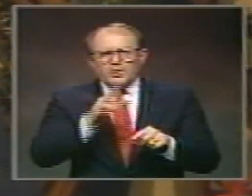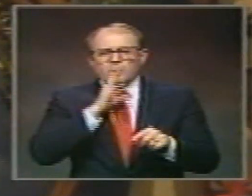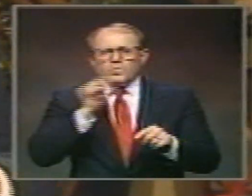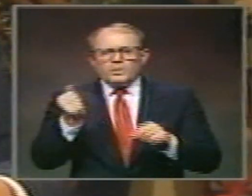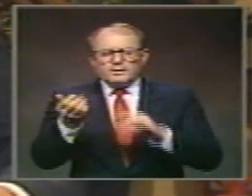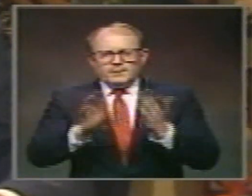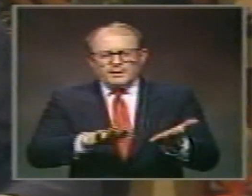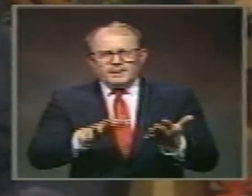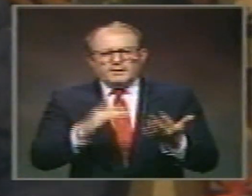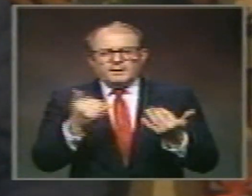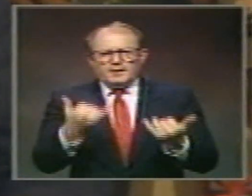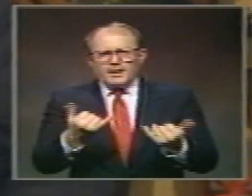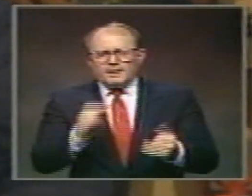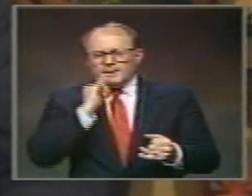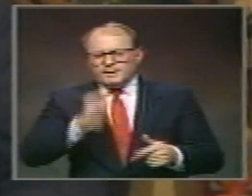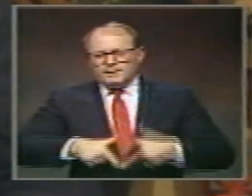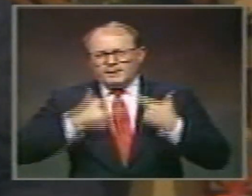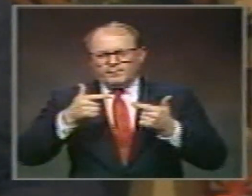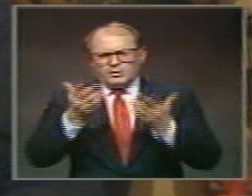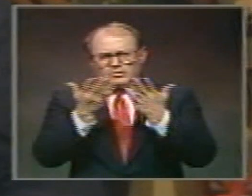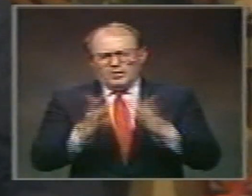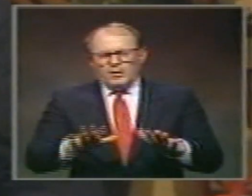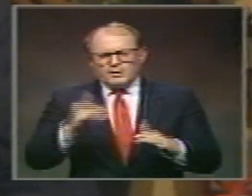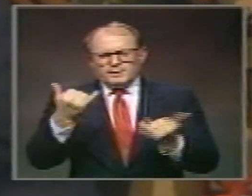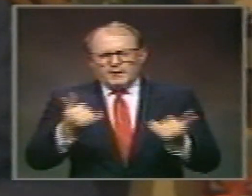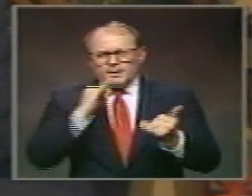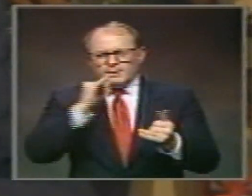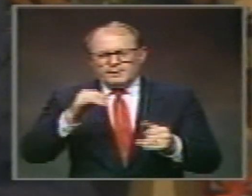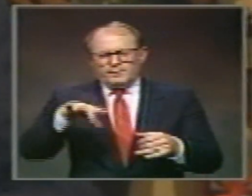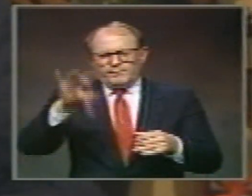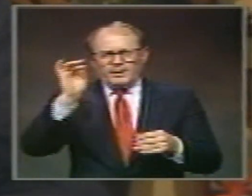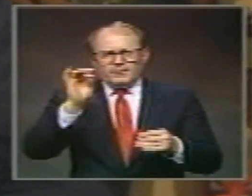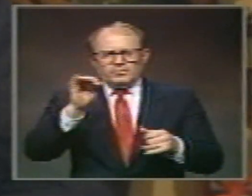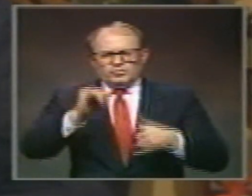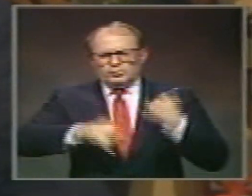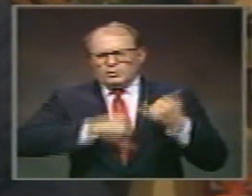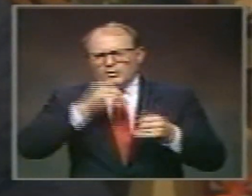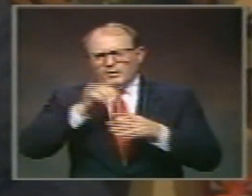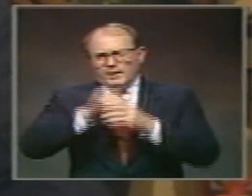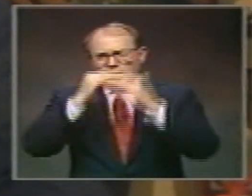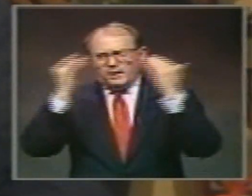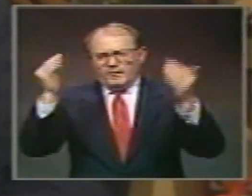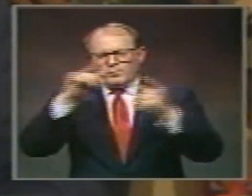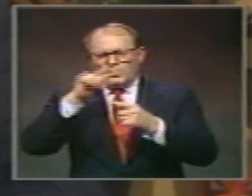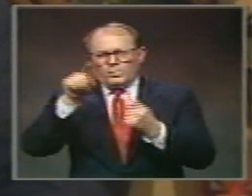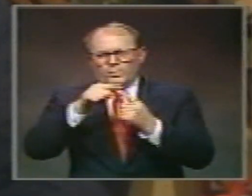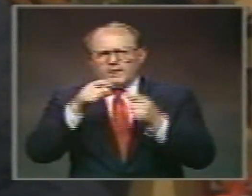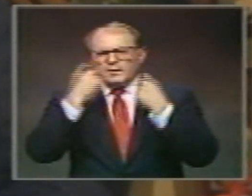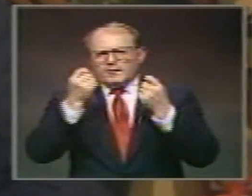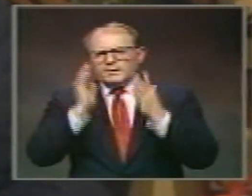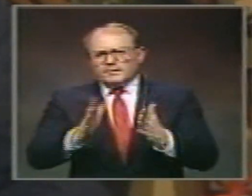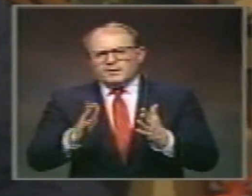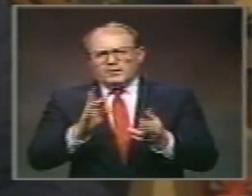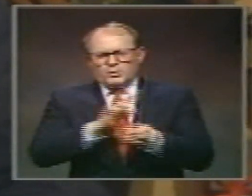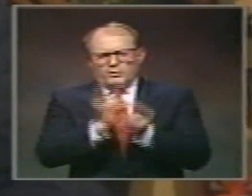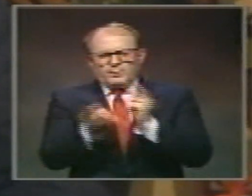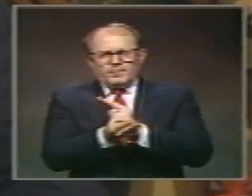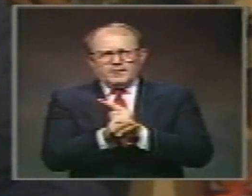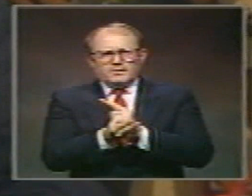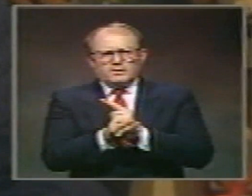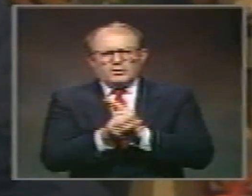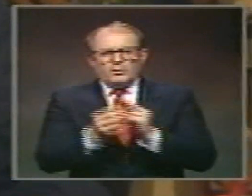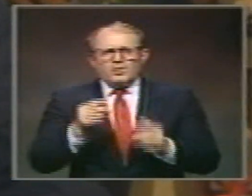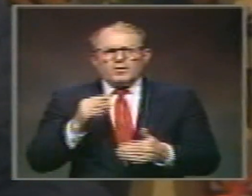lost and is found. There's joy in heaven when a sinner repents. You remember we said at the beginning that